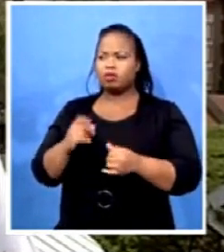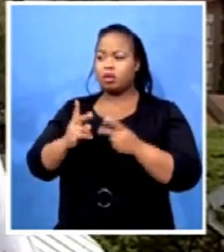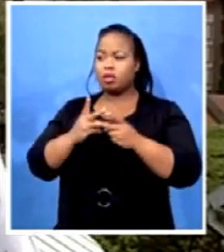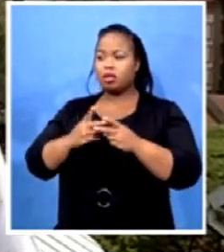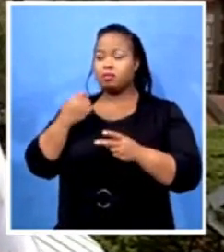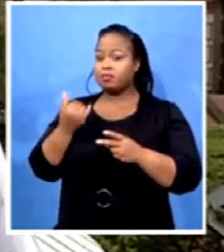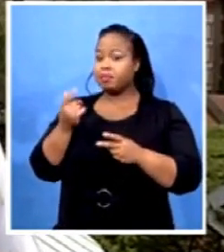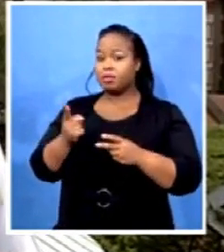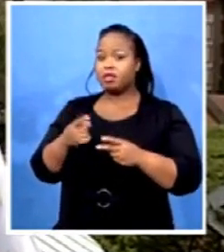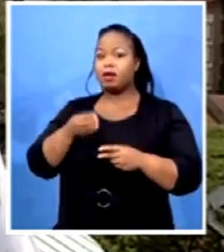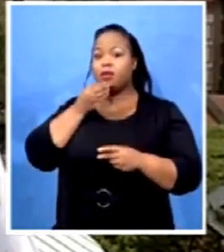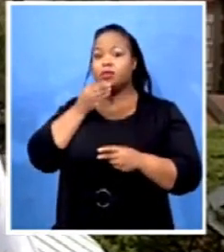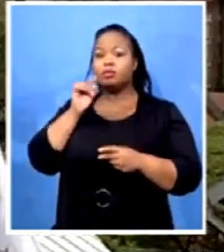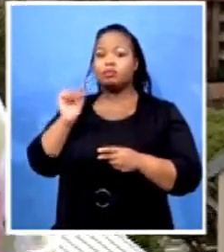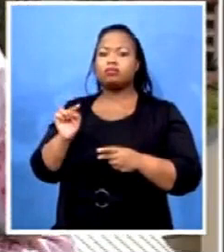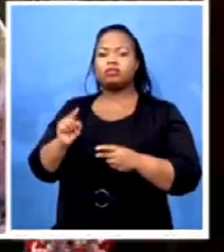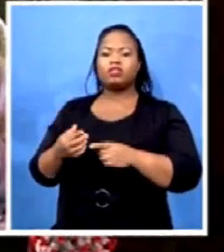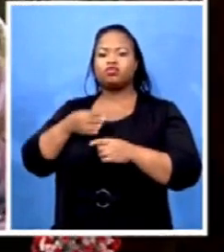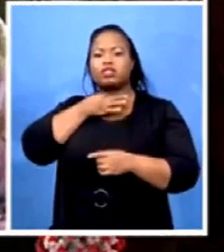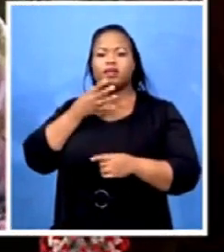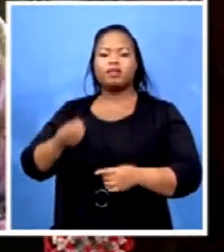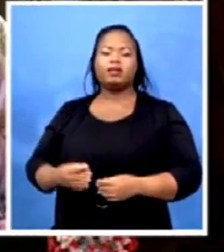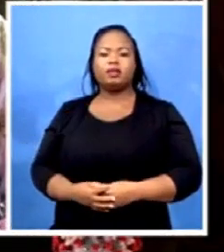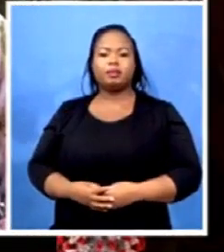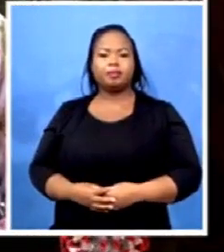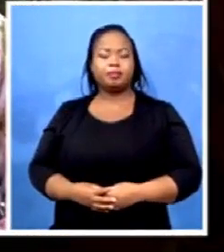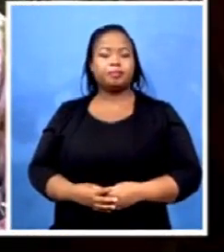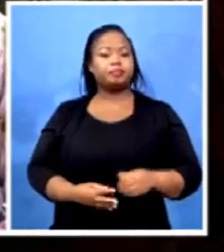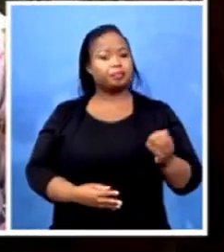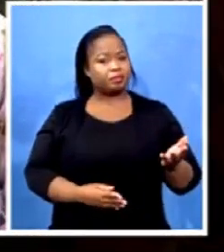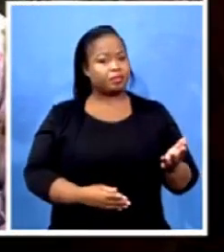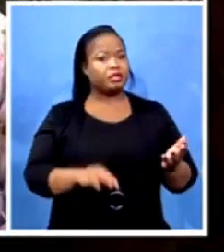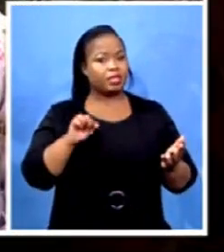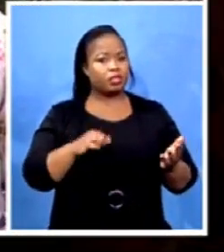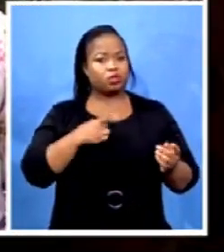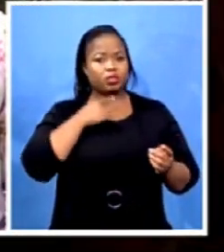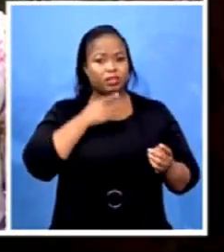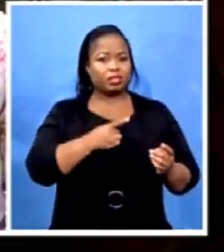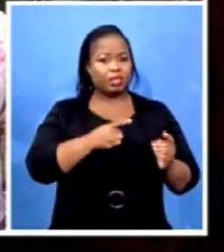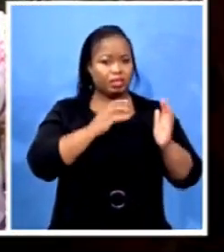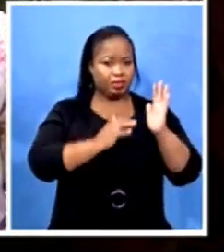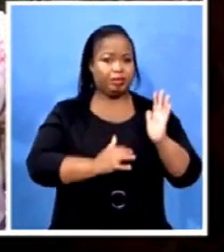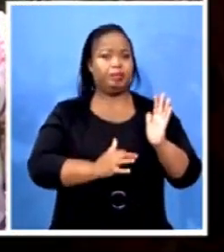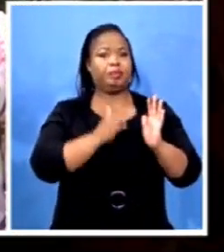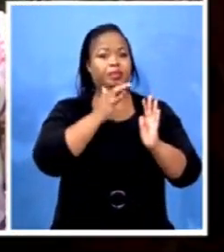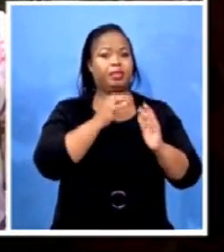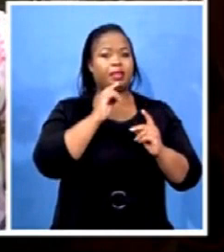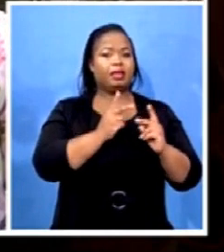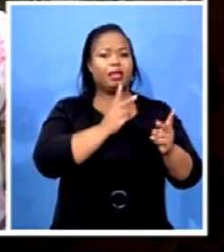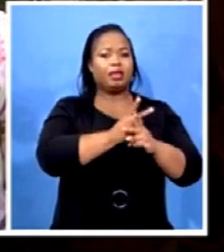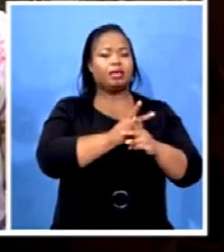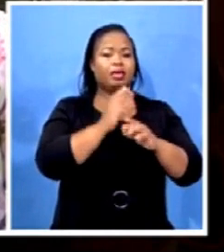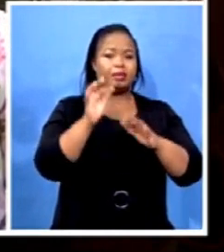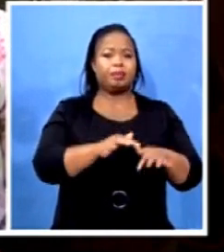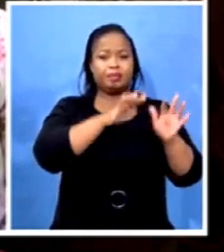risk. So as you say, on the one hand, the flooding and the insistent rain, and on the other hand,